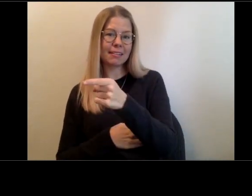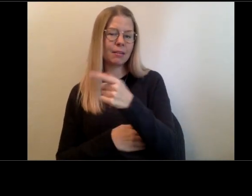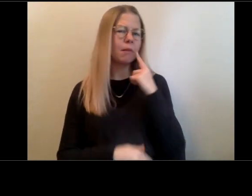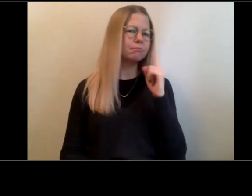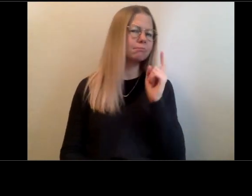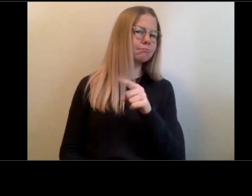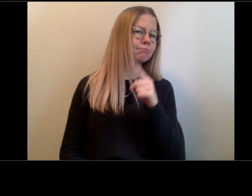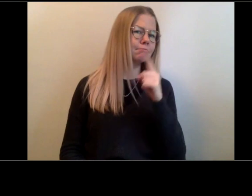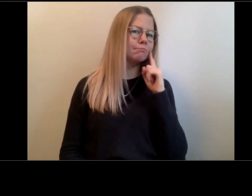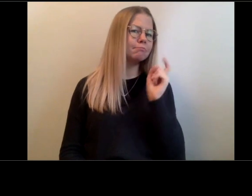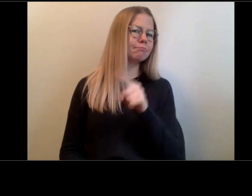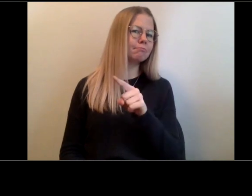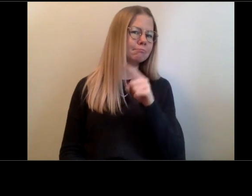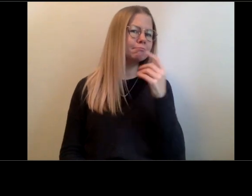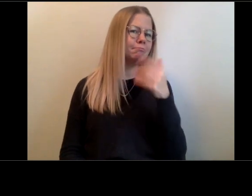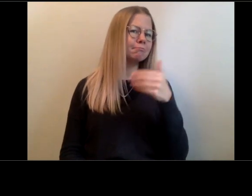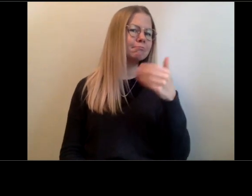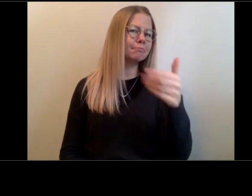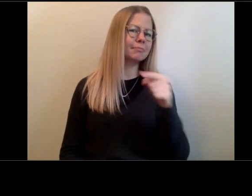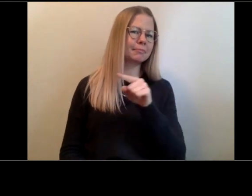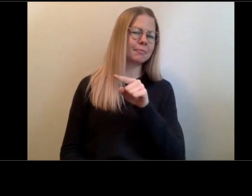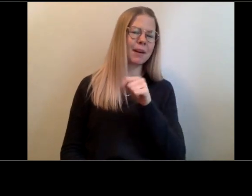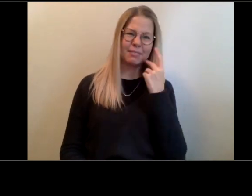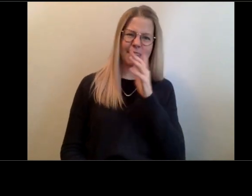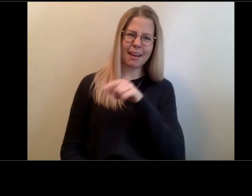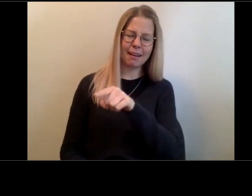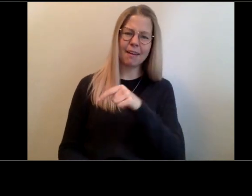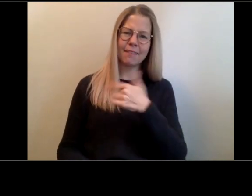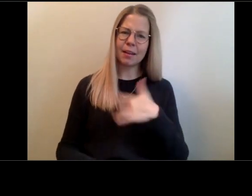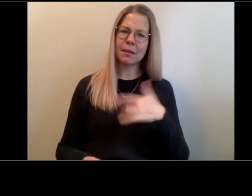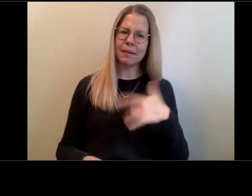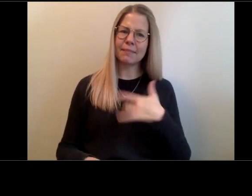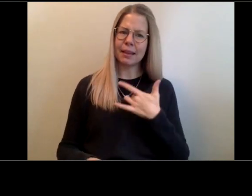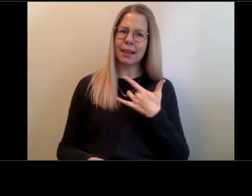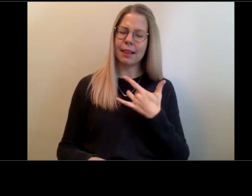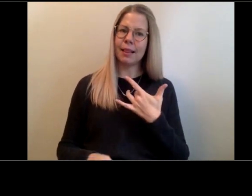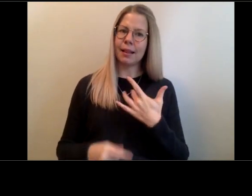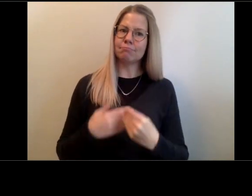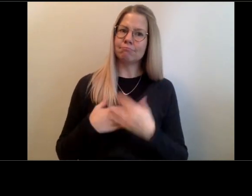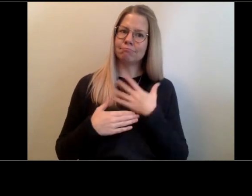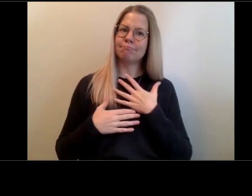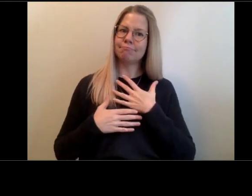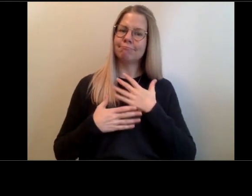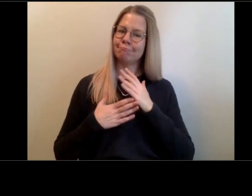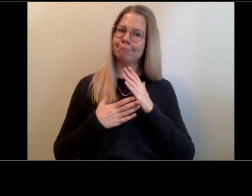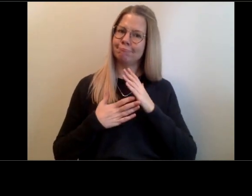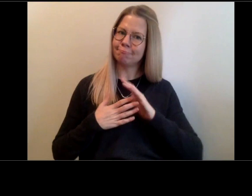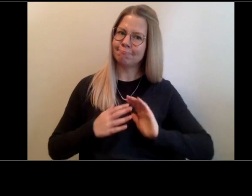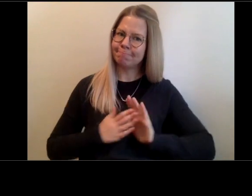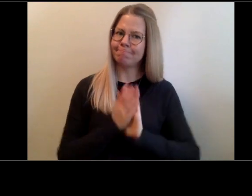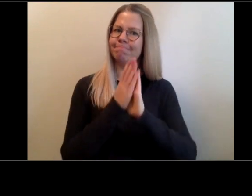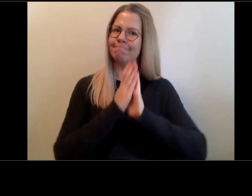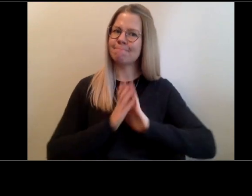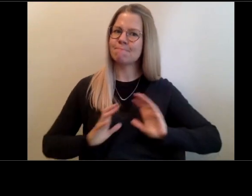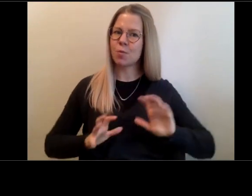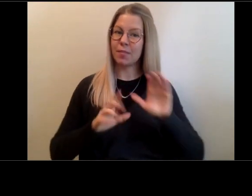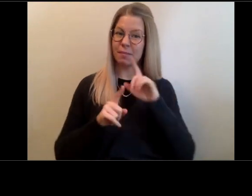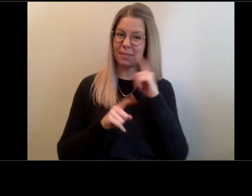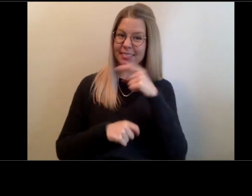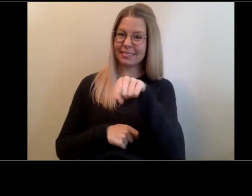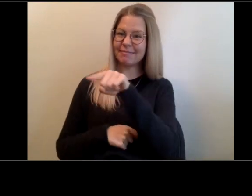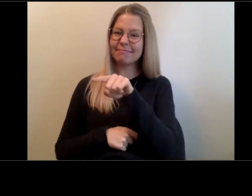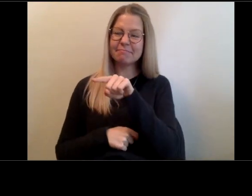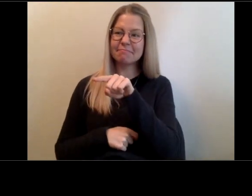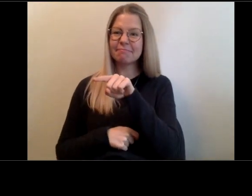encouraged and motivated by watching them, because I am sure nobody was under the age of 50. And I'm pretty sure that several of them were